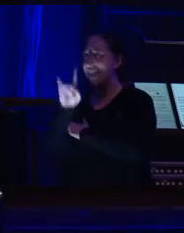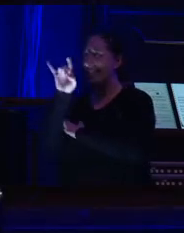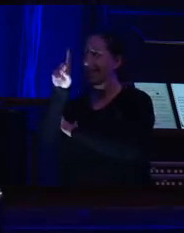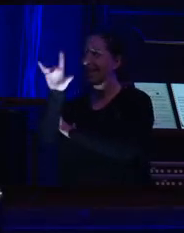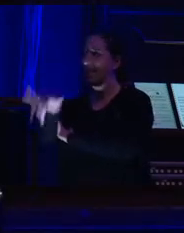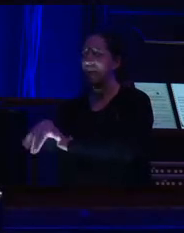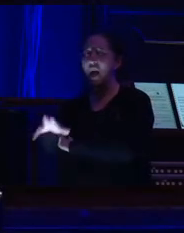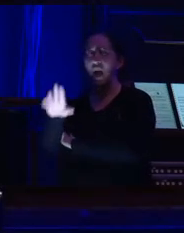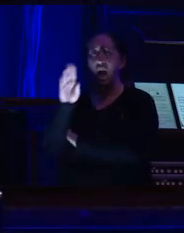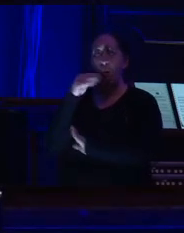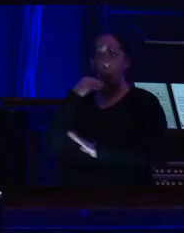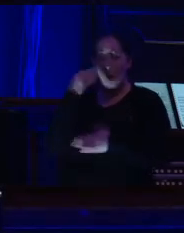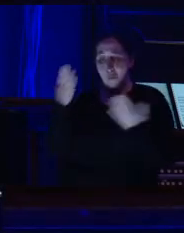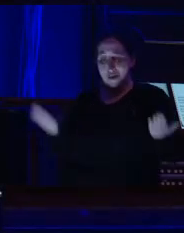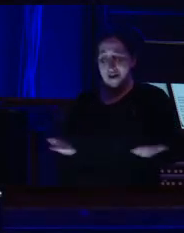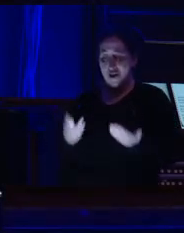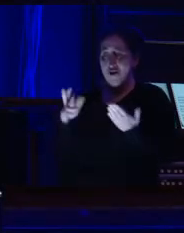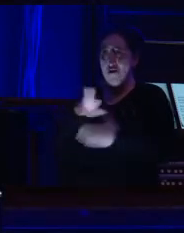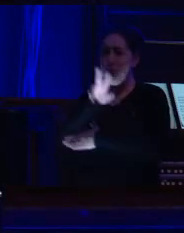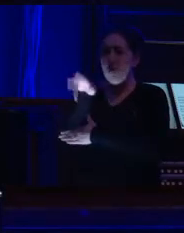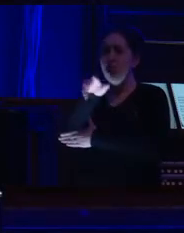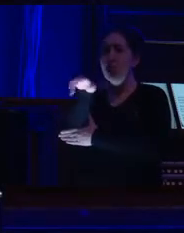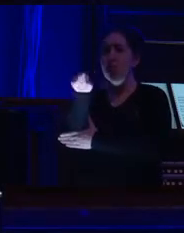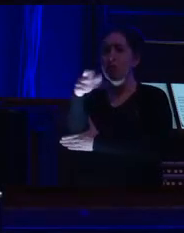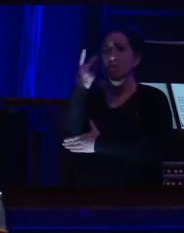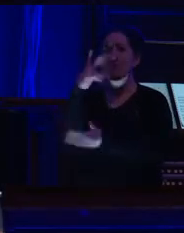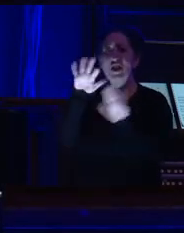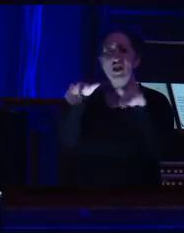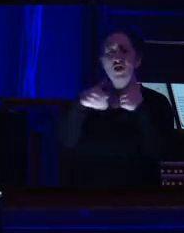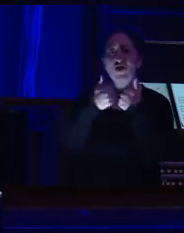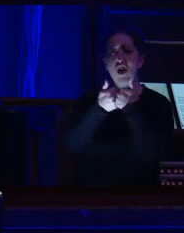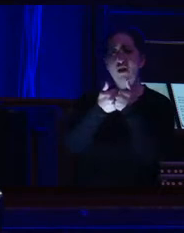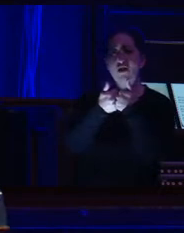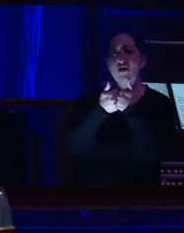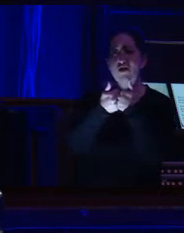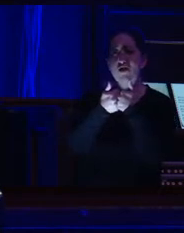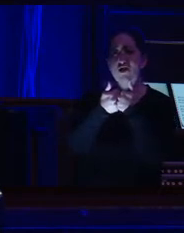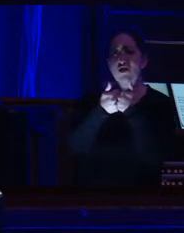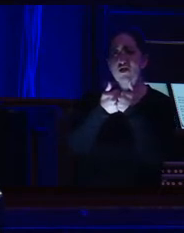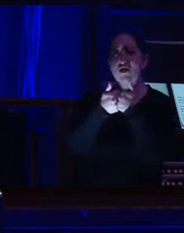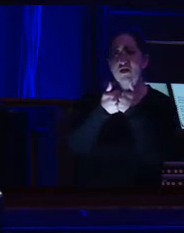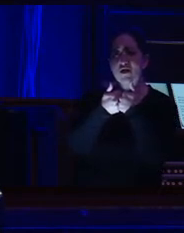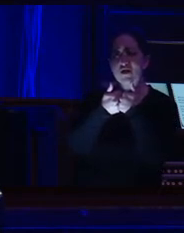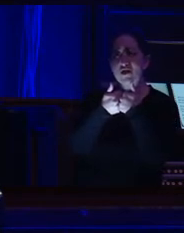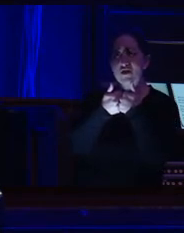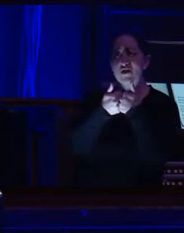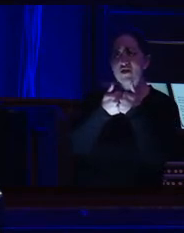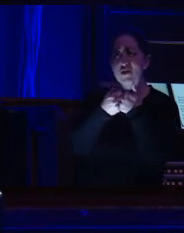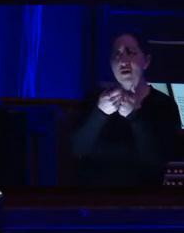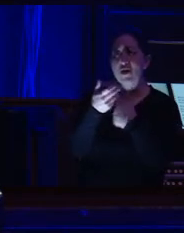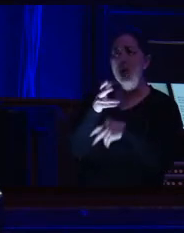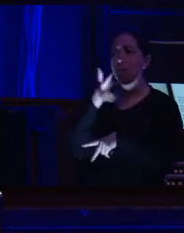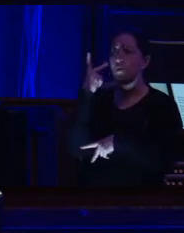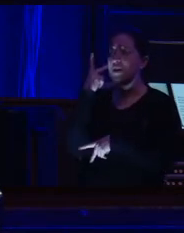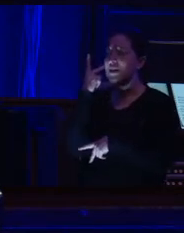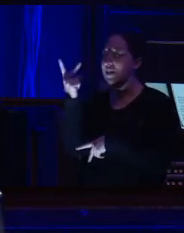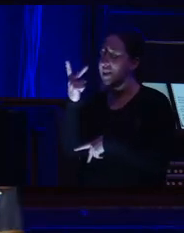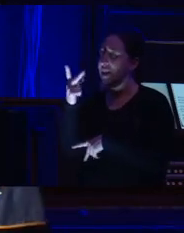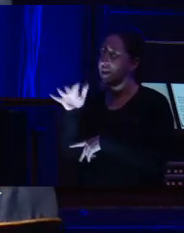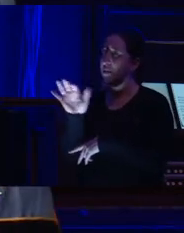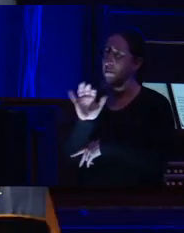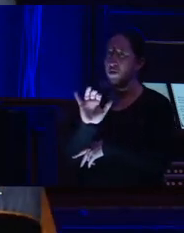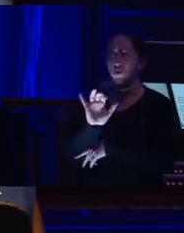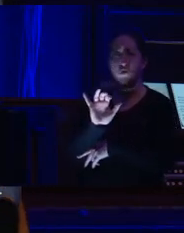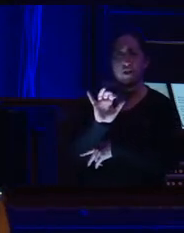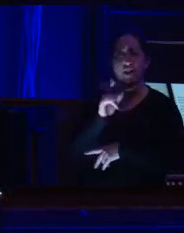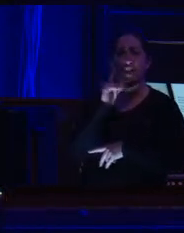At home, we see a challenge between pluralism and zealotry, between the shrill cry